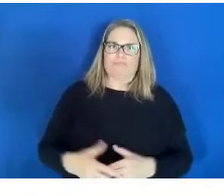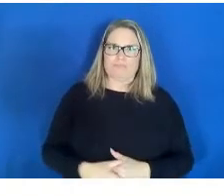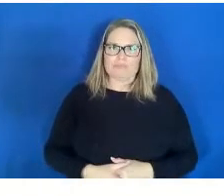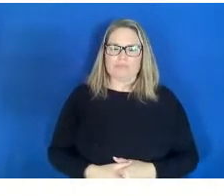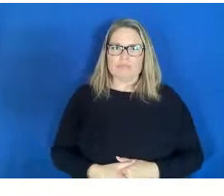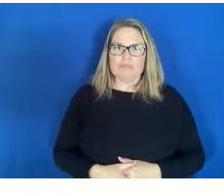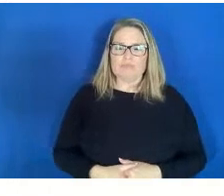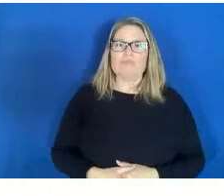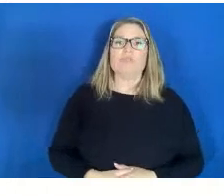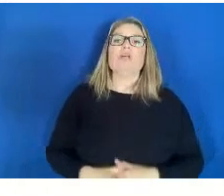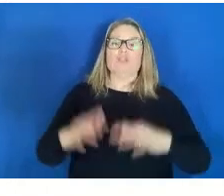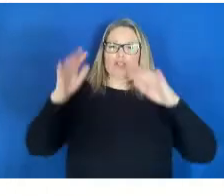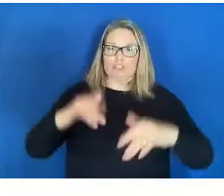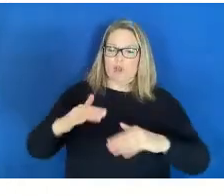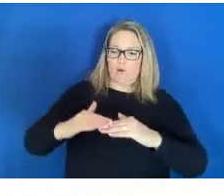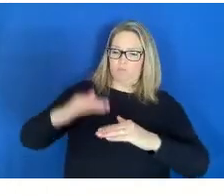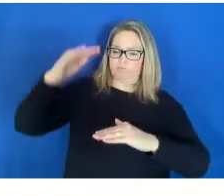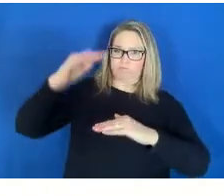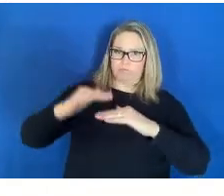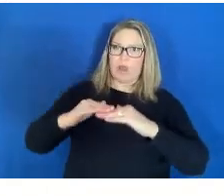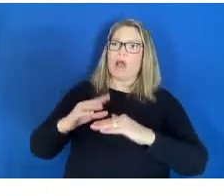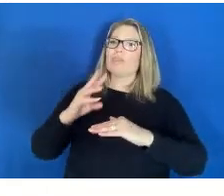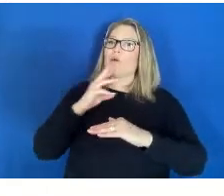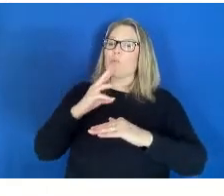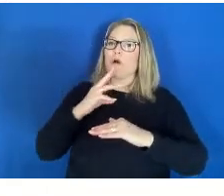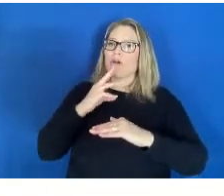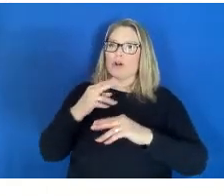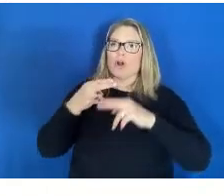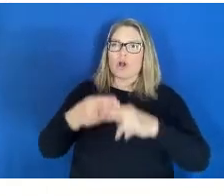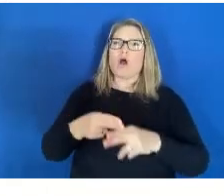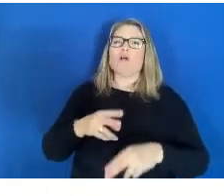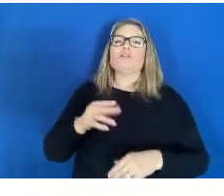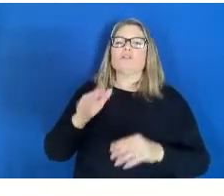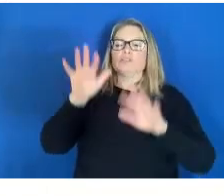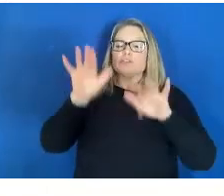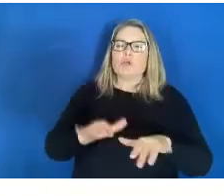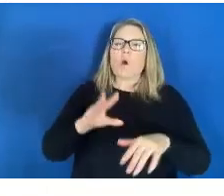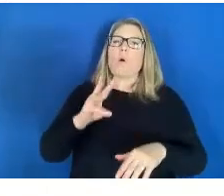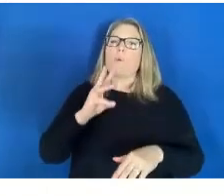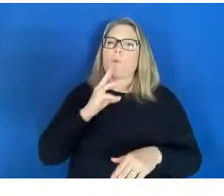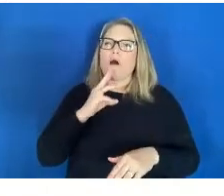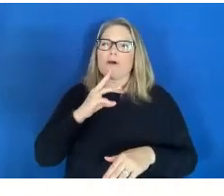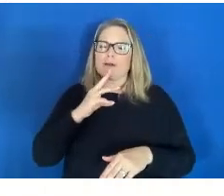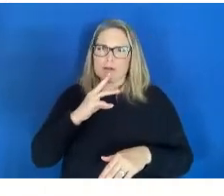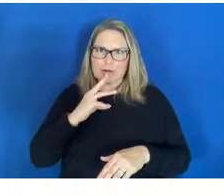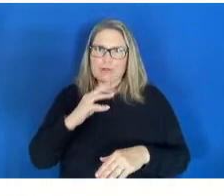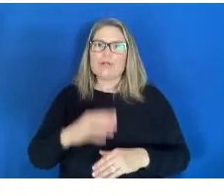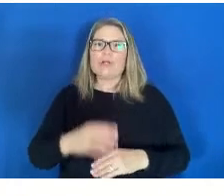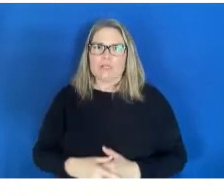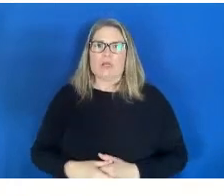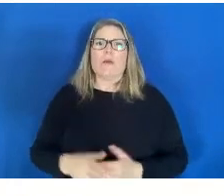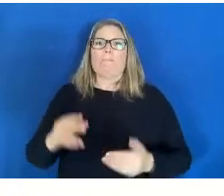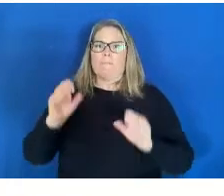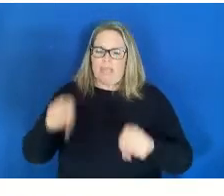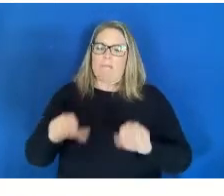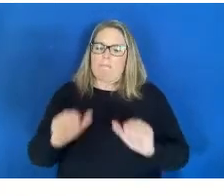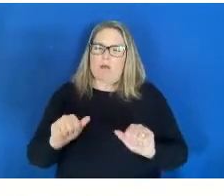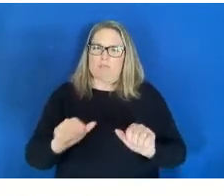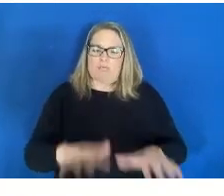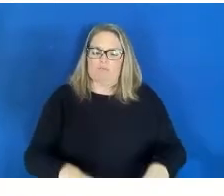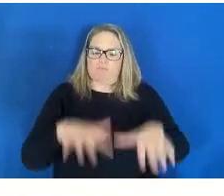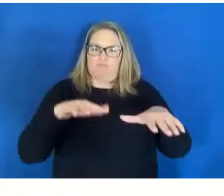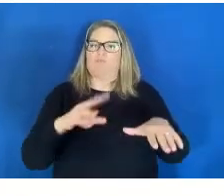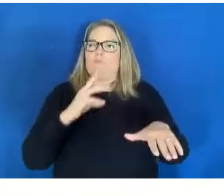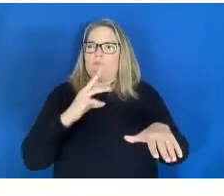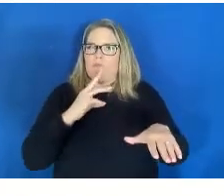the amount of water in the snowpack, which is called snow water equivalent, can also play a role in flooding.